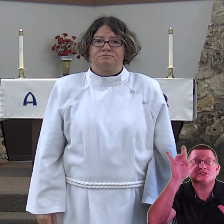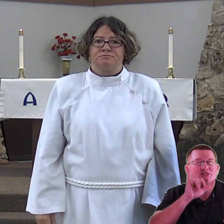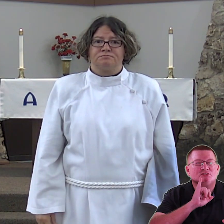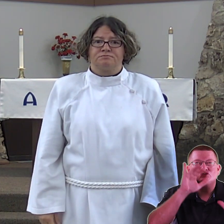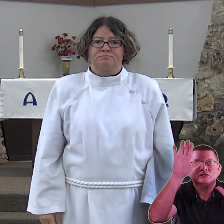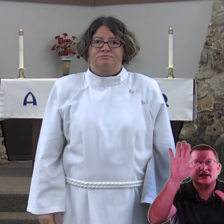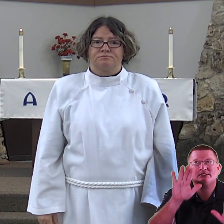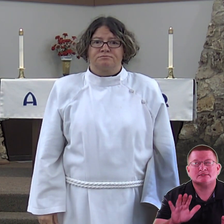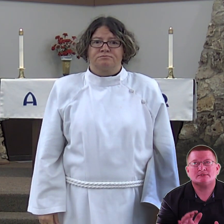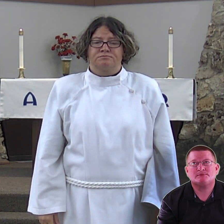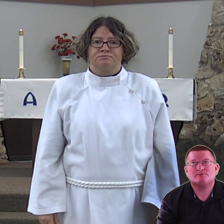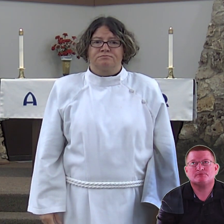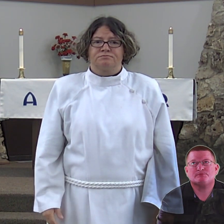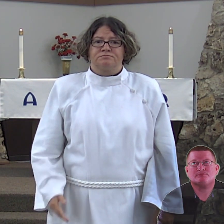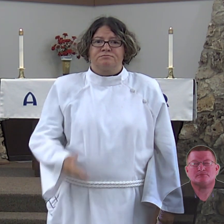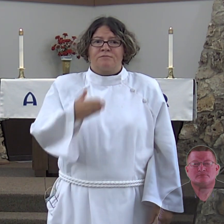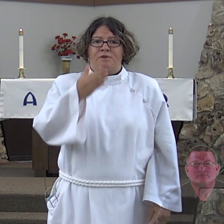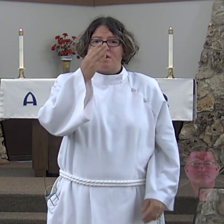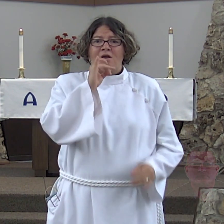mercy is great.